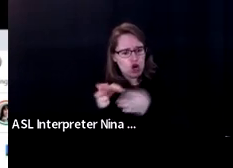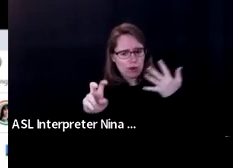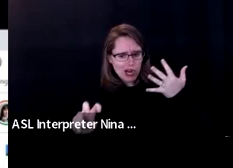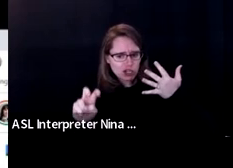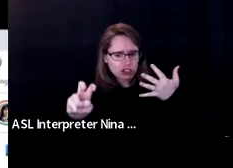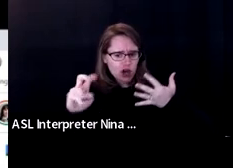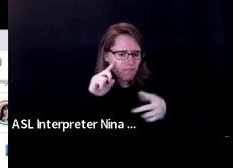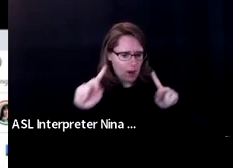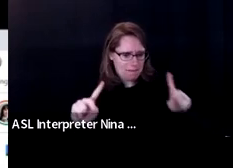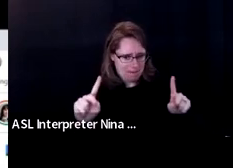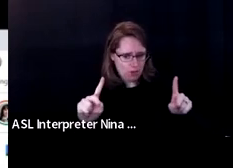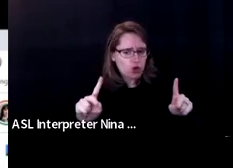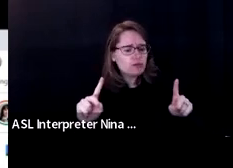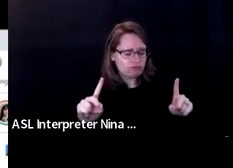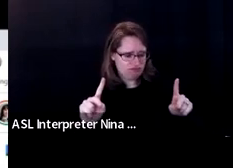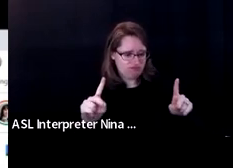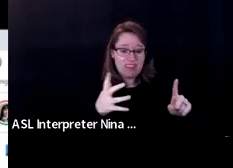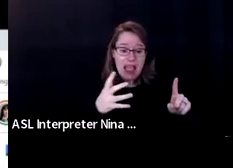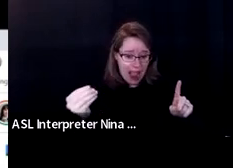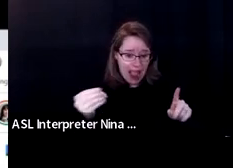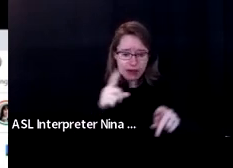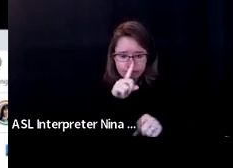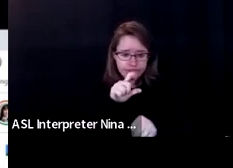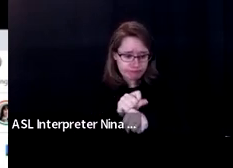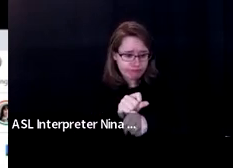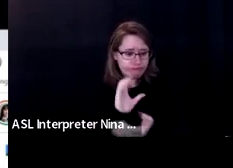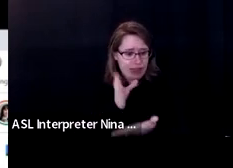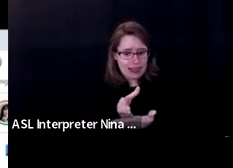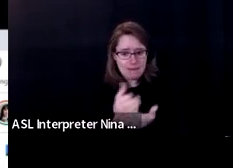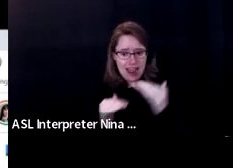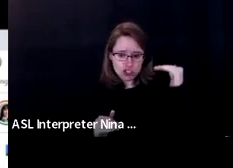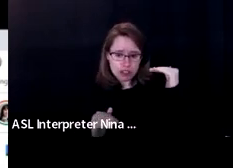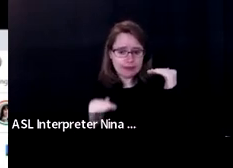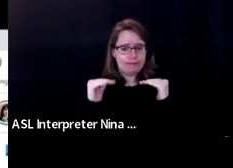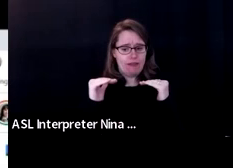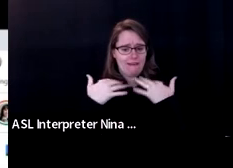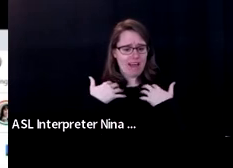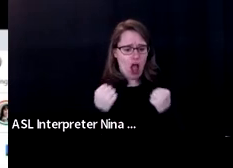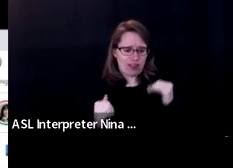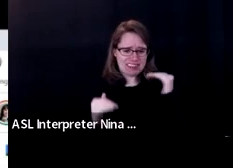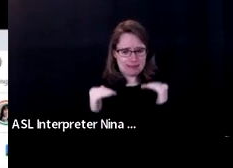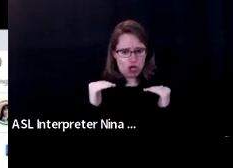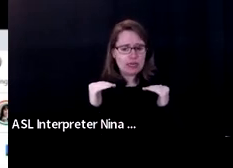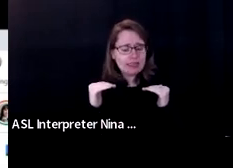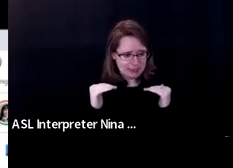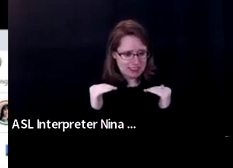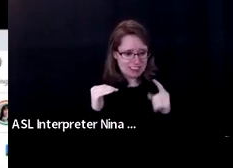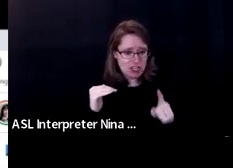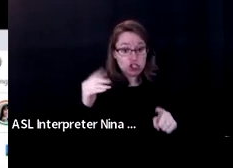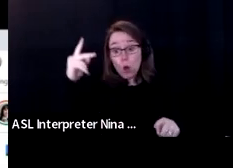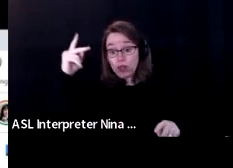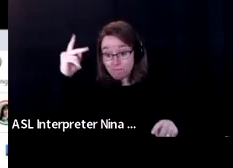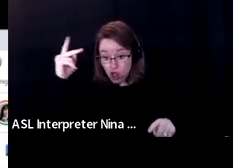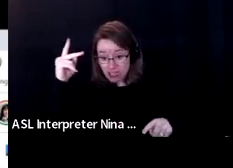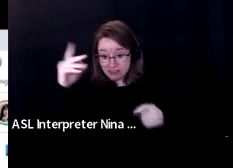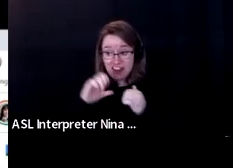space, as well as the actual elimination of health disparities. So like there's the philosophy of how we think about it and the